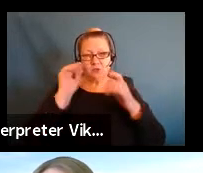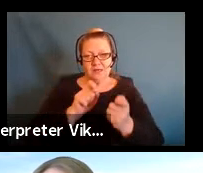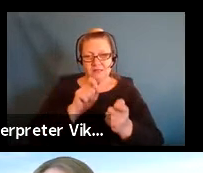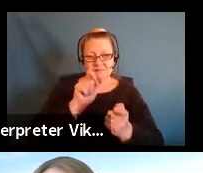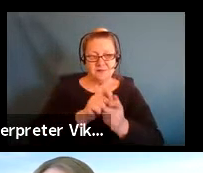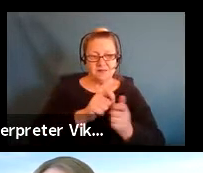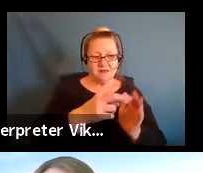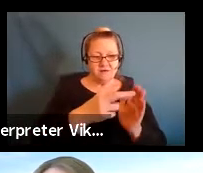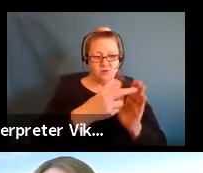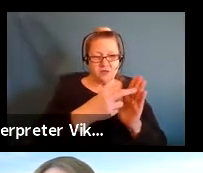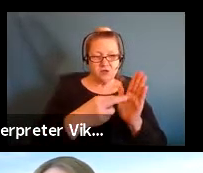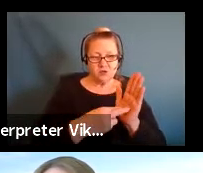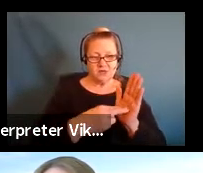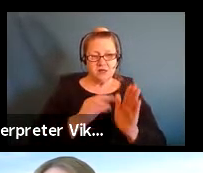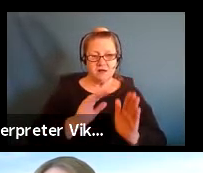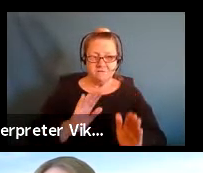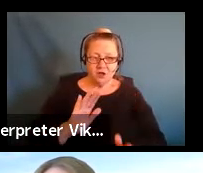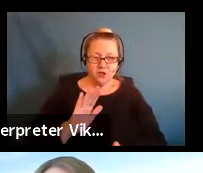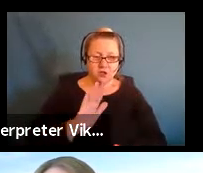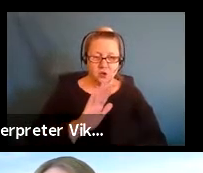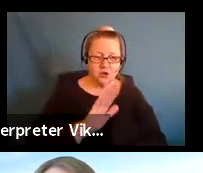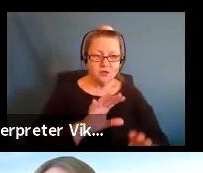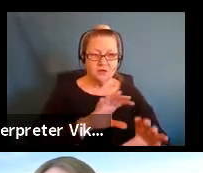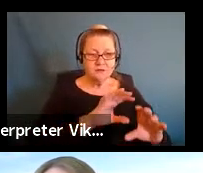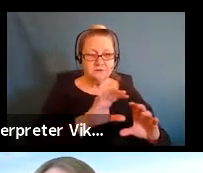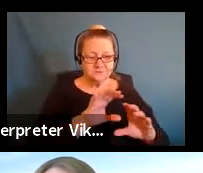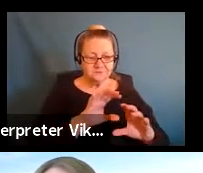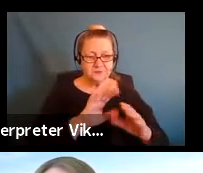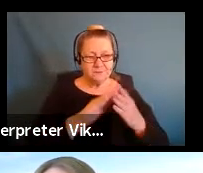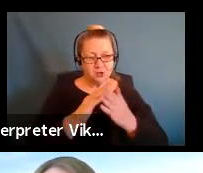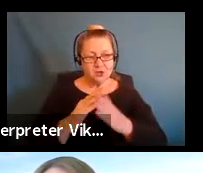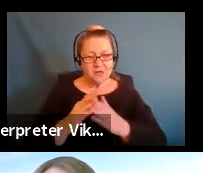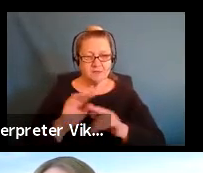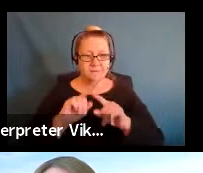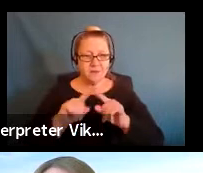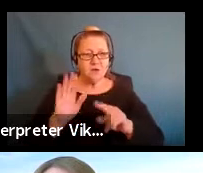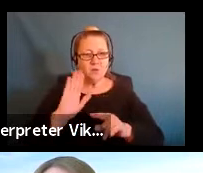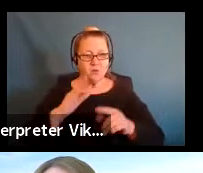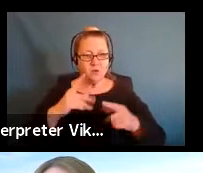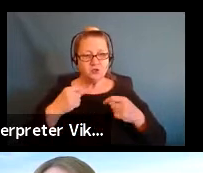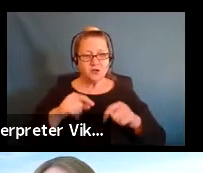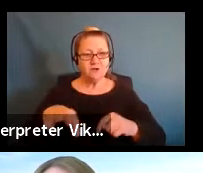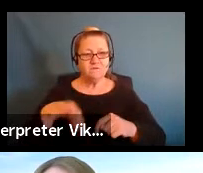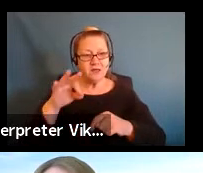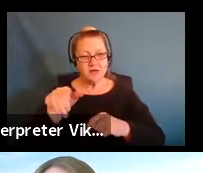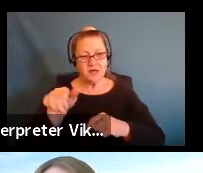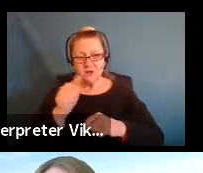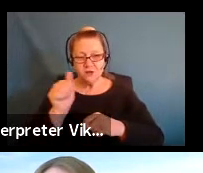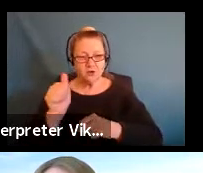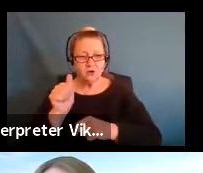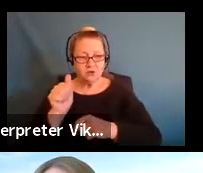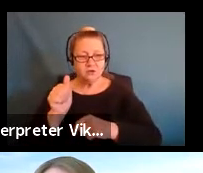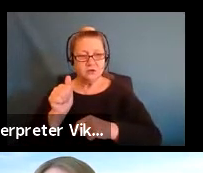in your communities that you mentioned, but would be happy to try and find colleagues who might be able to help.